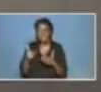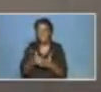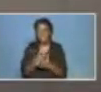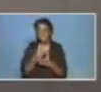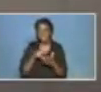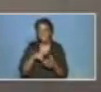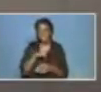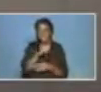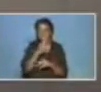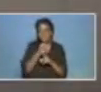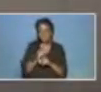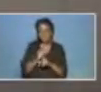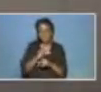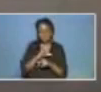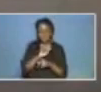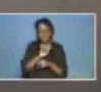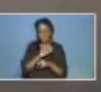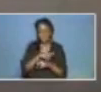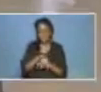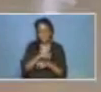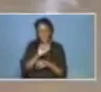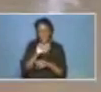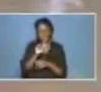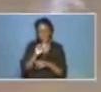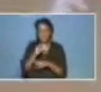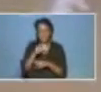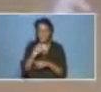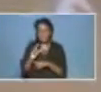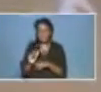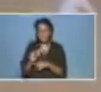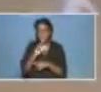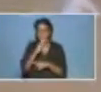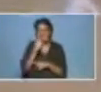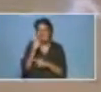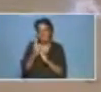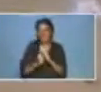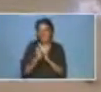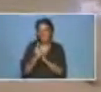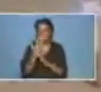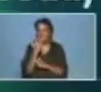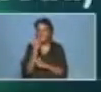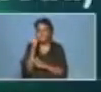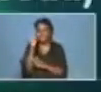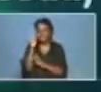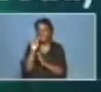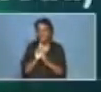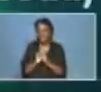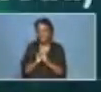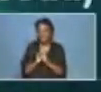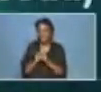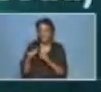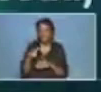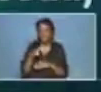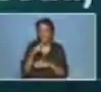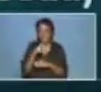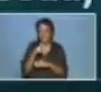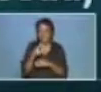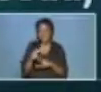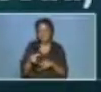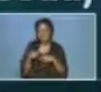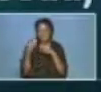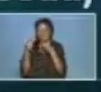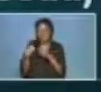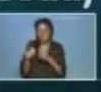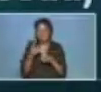Nassau. Stakeholders tout the weekly 3-hour and 15-minute flight as one that offers travelers a way to trade with the cold weather with